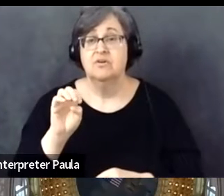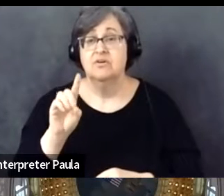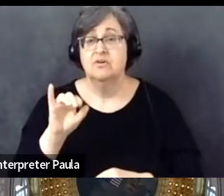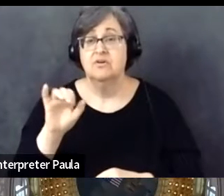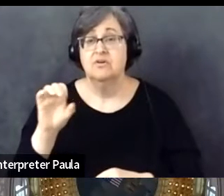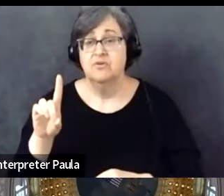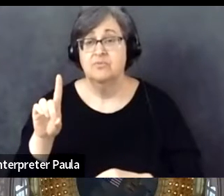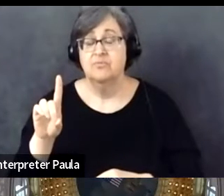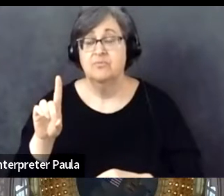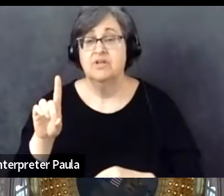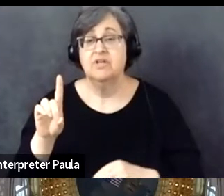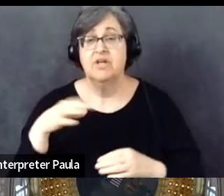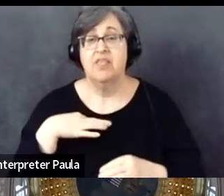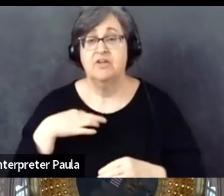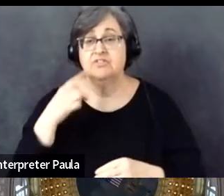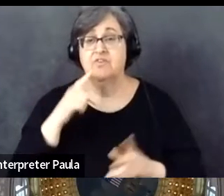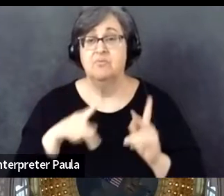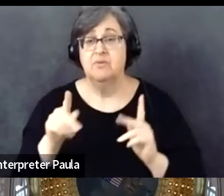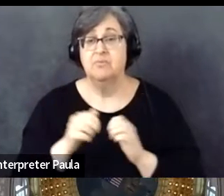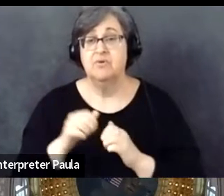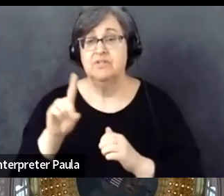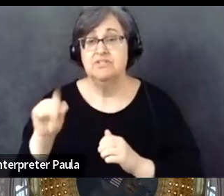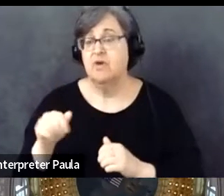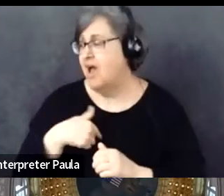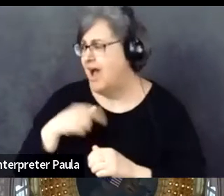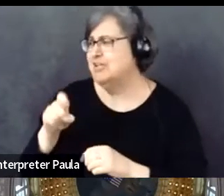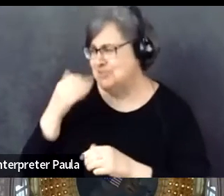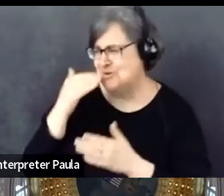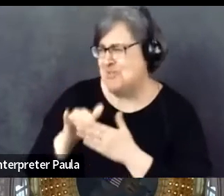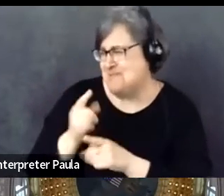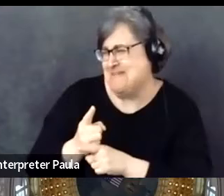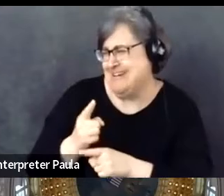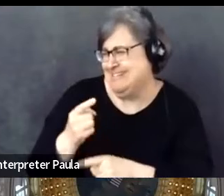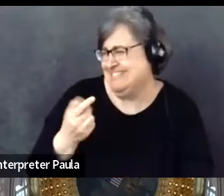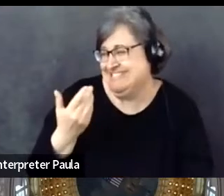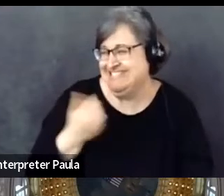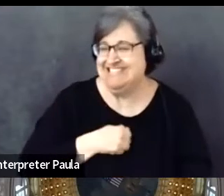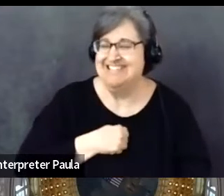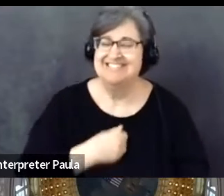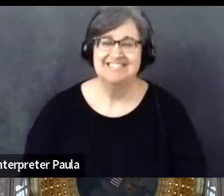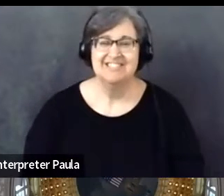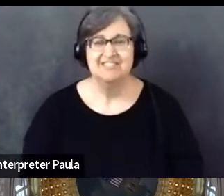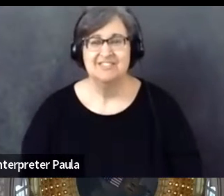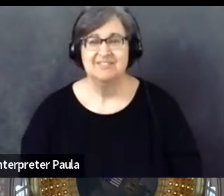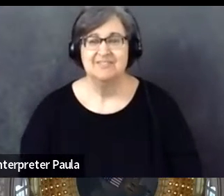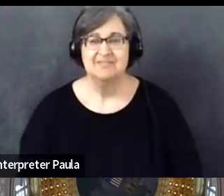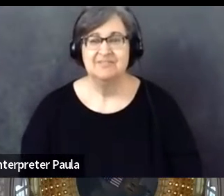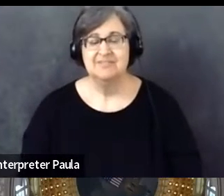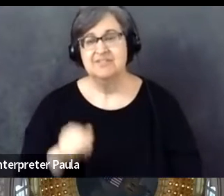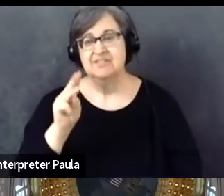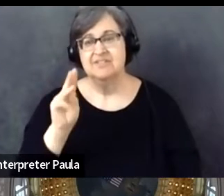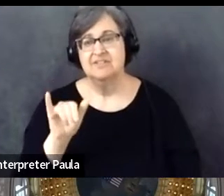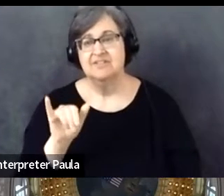Oh. people with disabilities. Sorry. I should know that, shouldn't I? You, sorry. Yeah. Is that, oh,